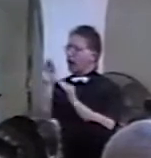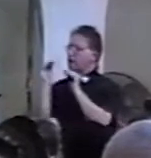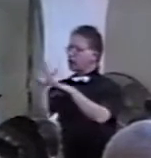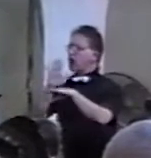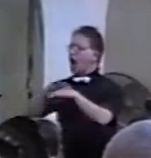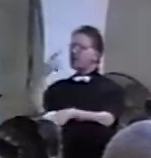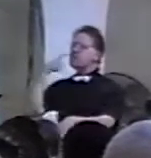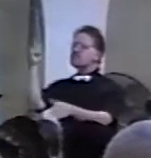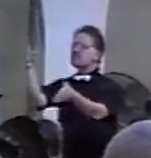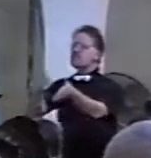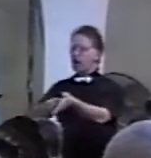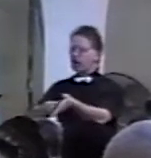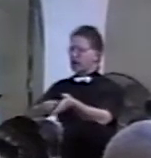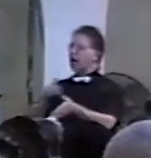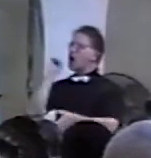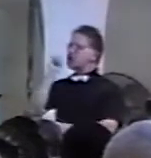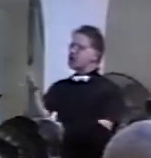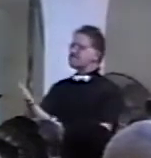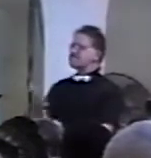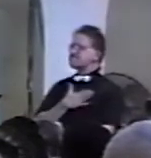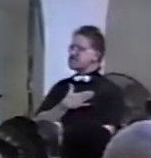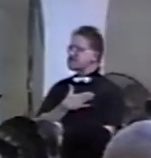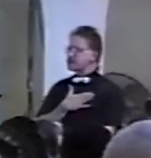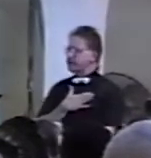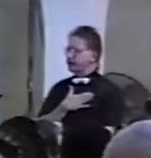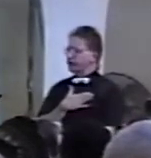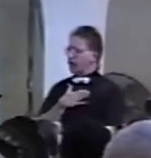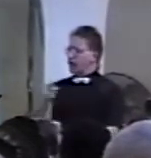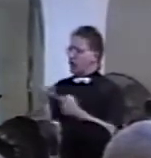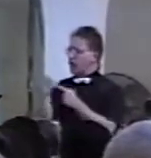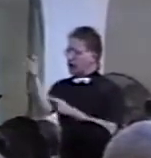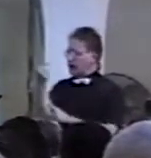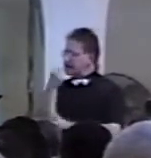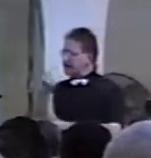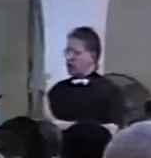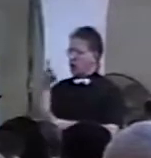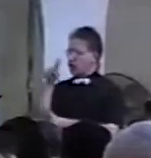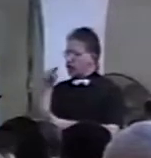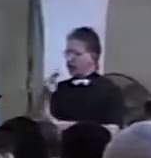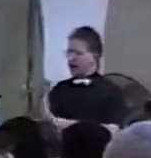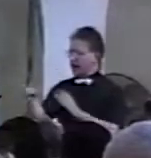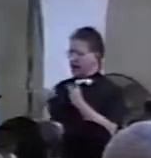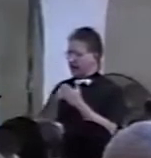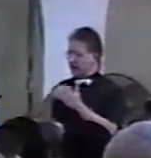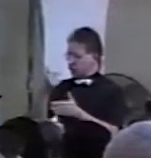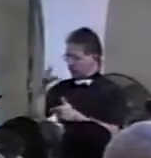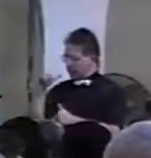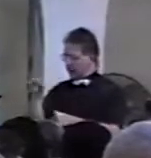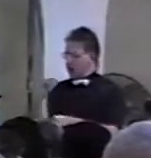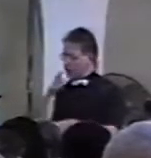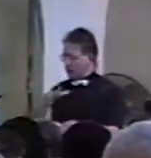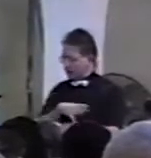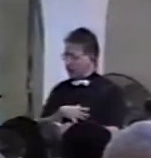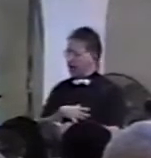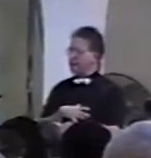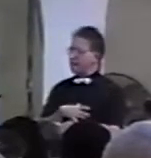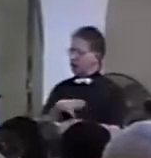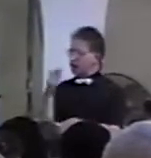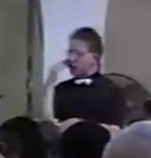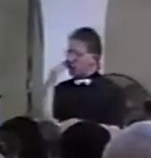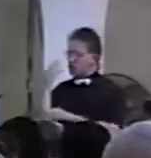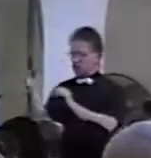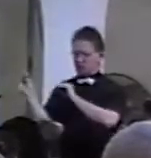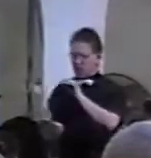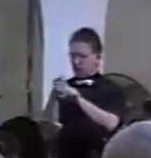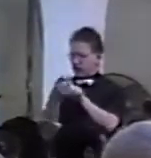you on notice now, she's mine. And the word of God said that Ruth, this Gentile woman, you know, who